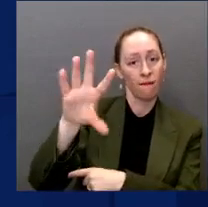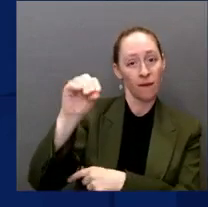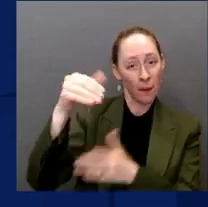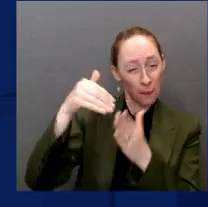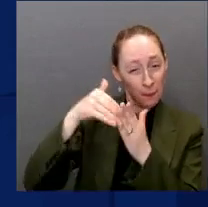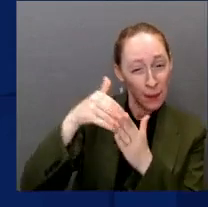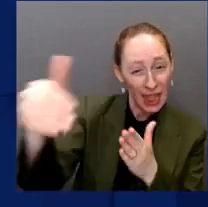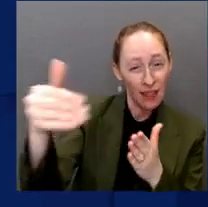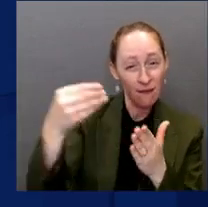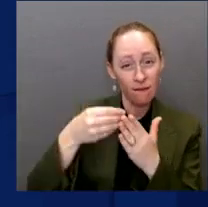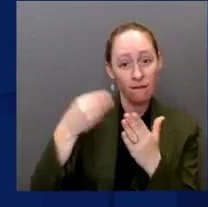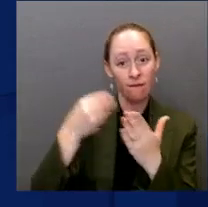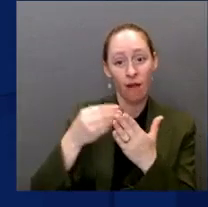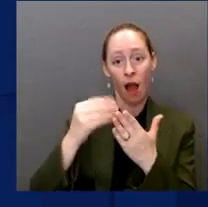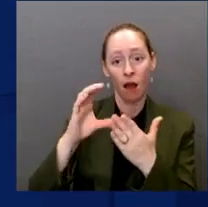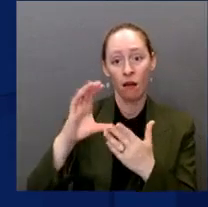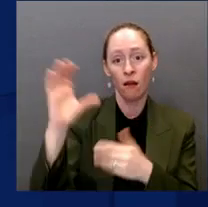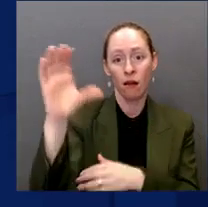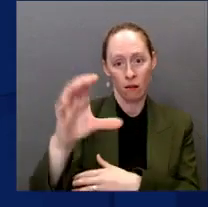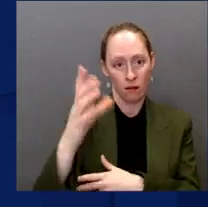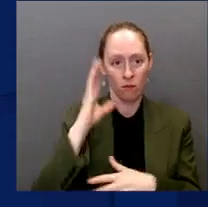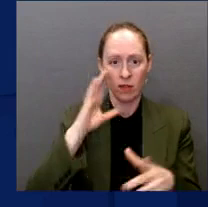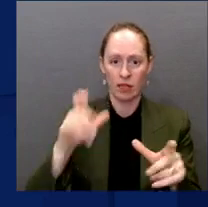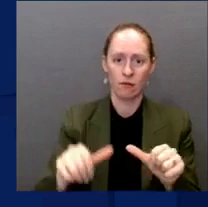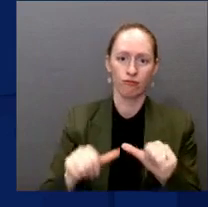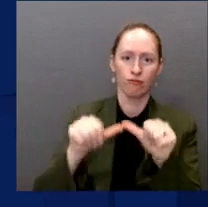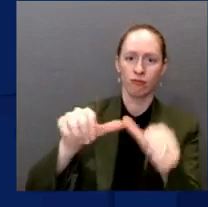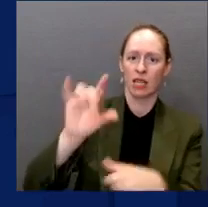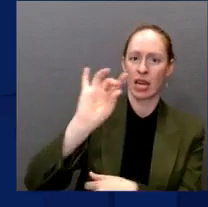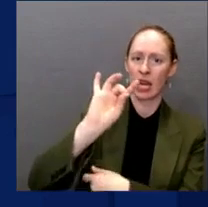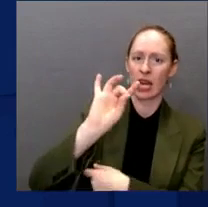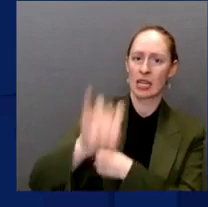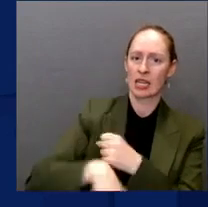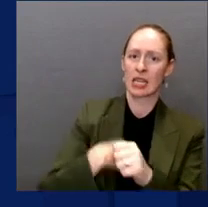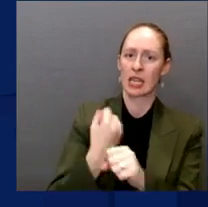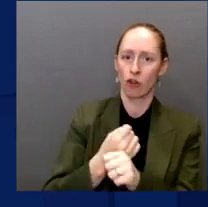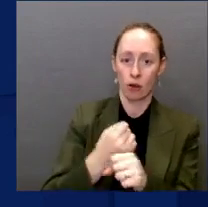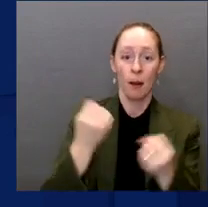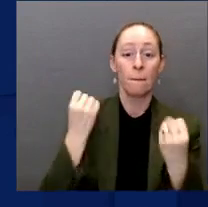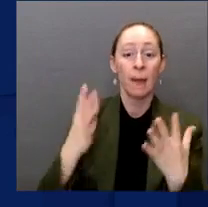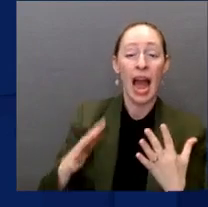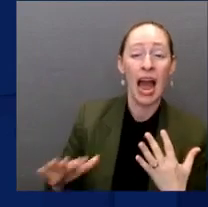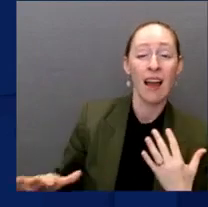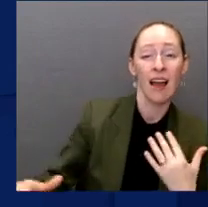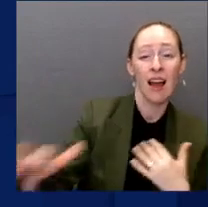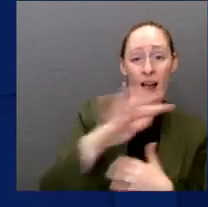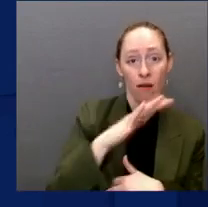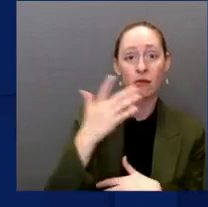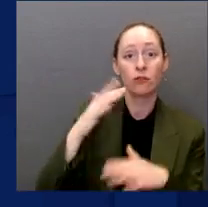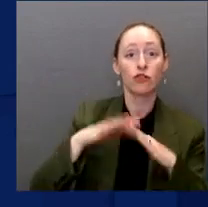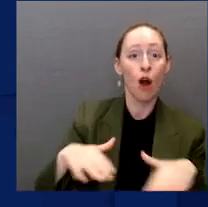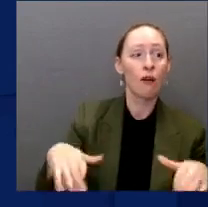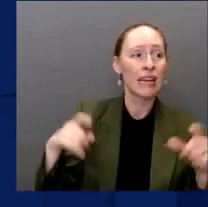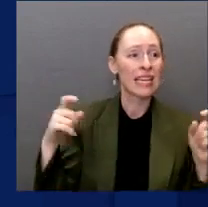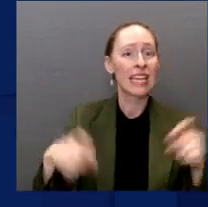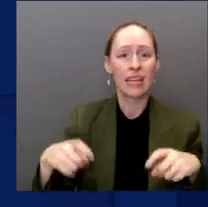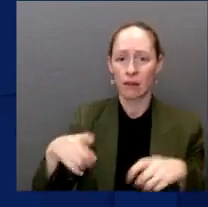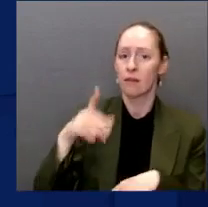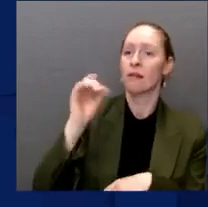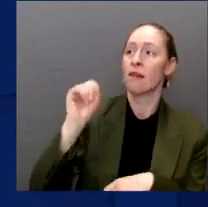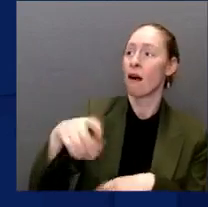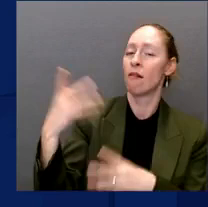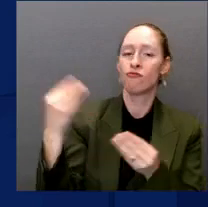access to free and nourishing school meals and to expand hands-on nutrition education in schools through their Nourishing